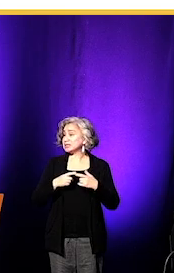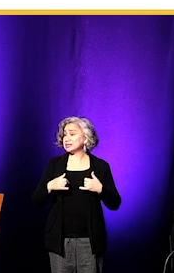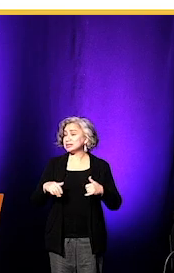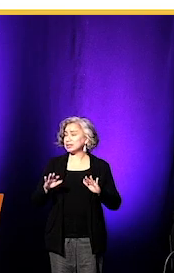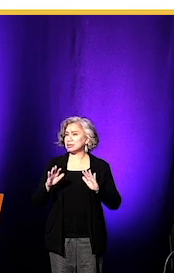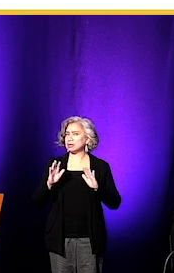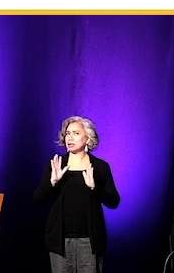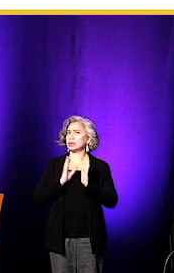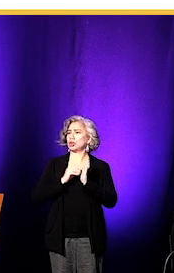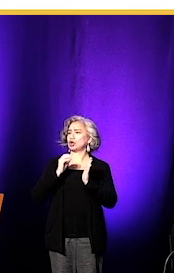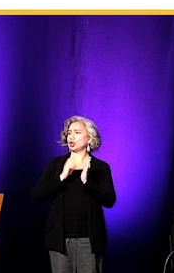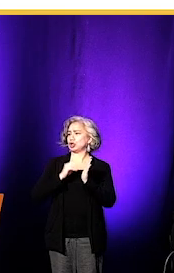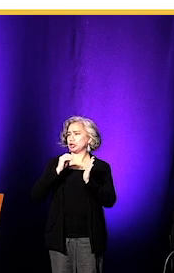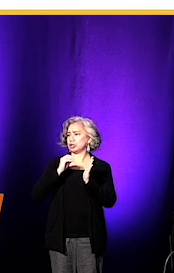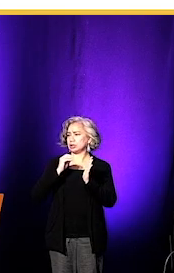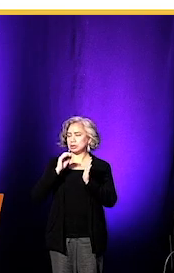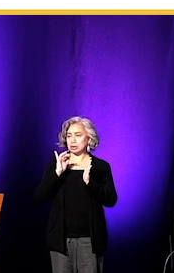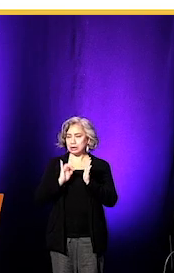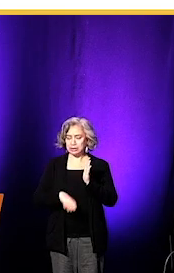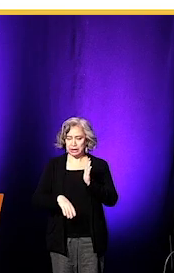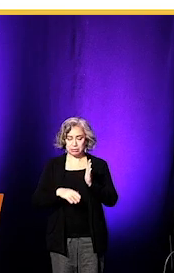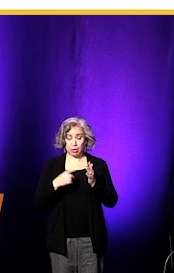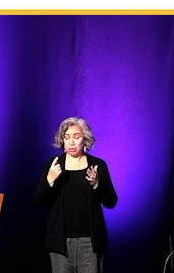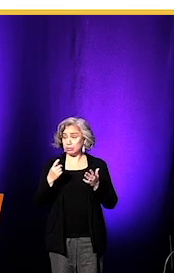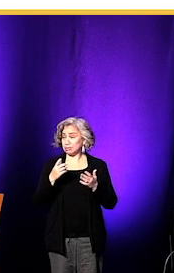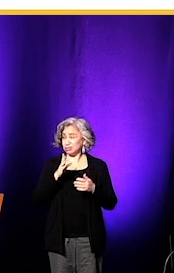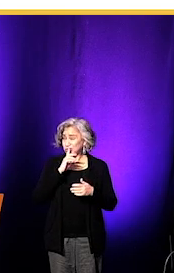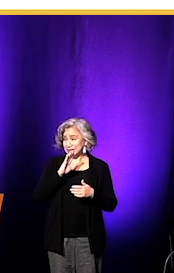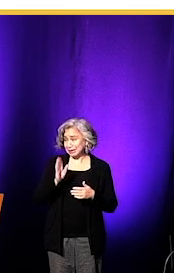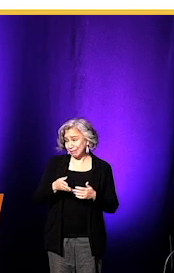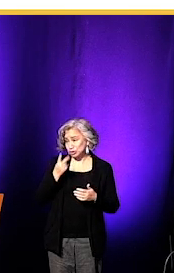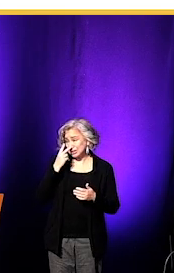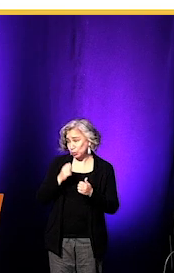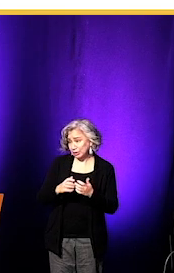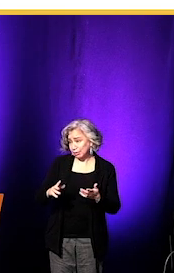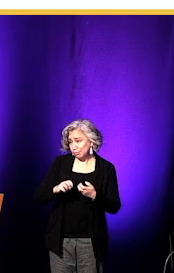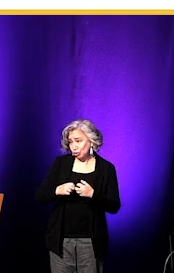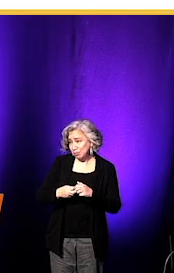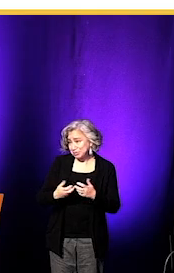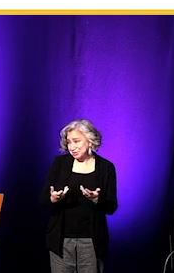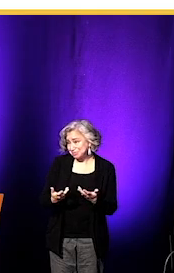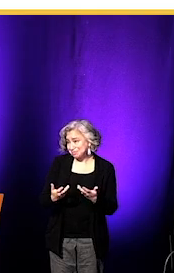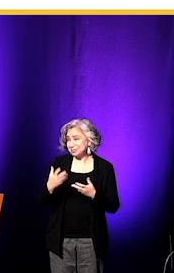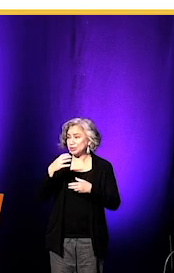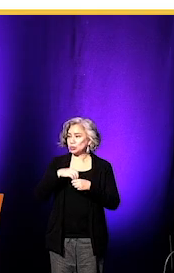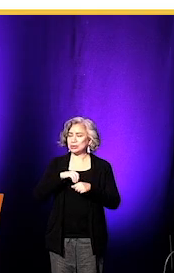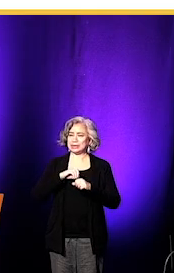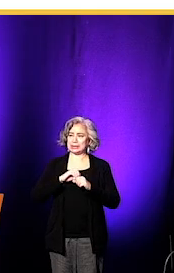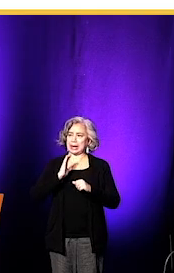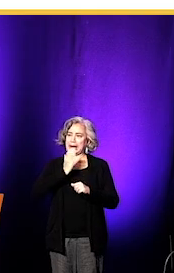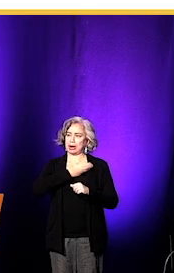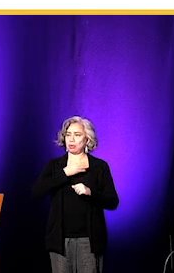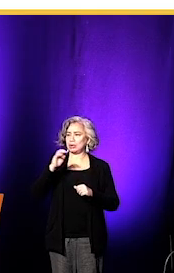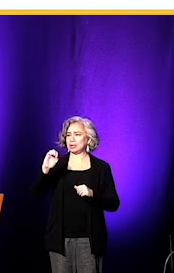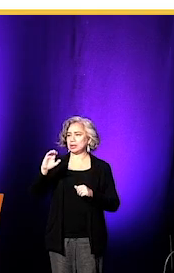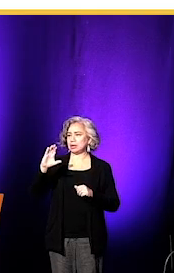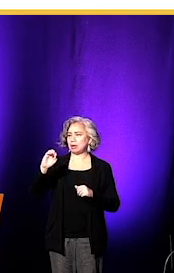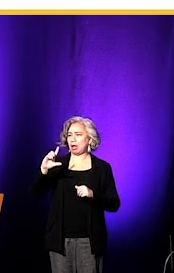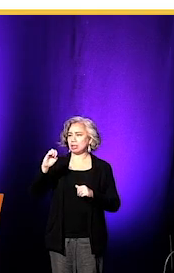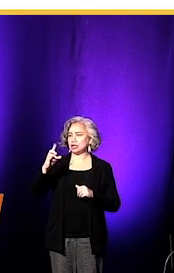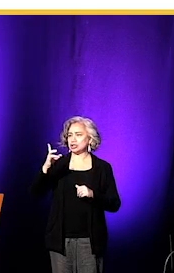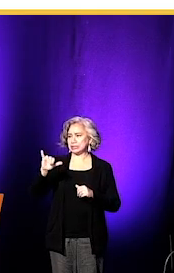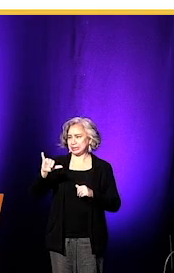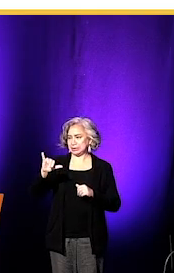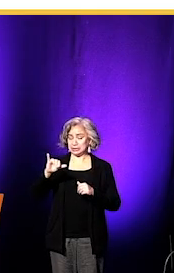always contested and hardly unproblematic, including in our ecology. Students, though, were encouraged to openly